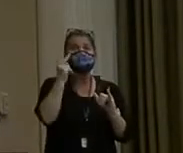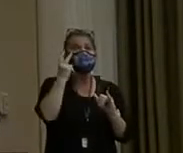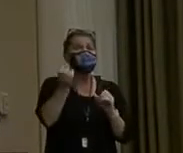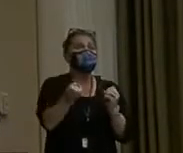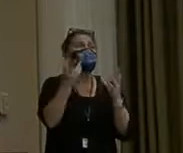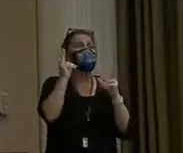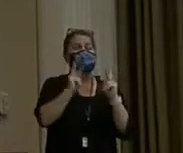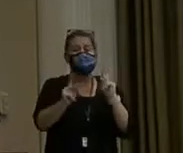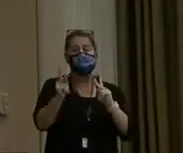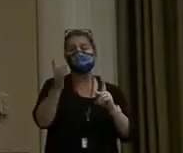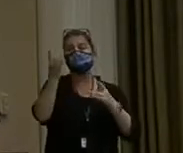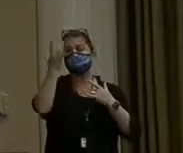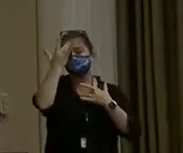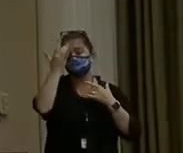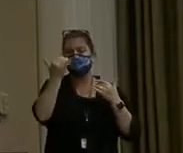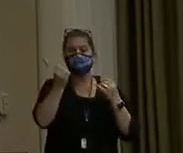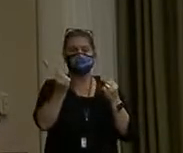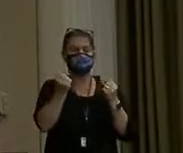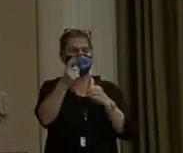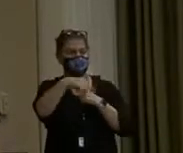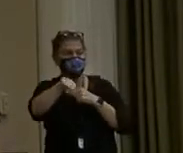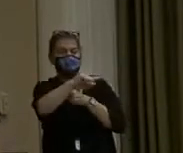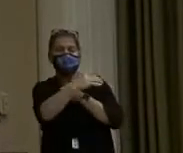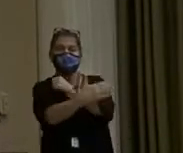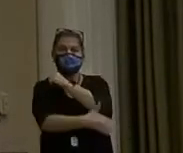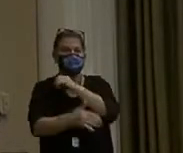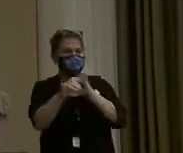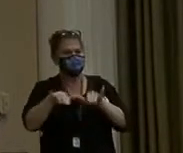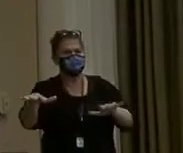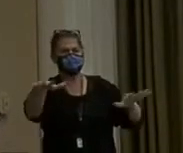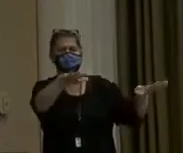the country is in trying to deal with this disease.